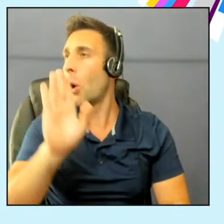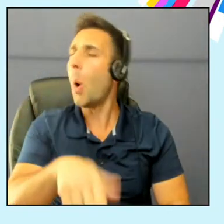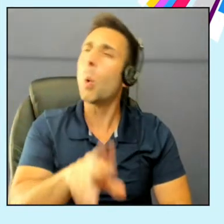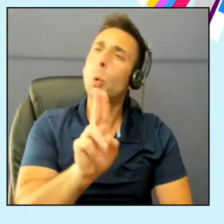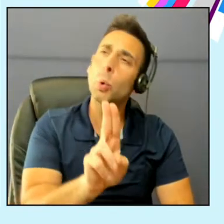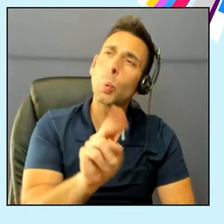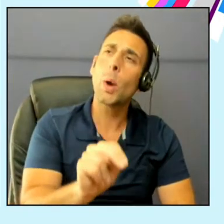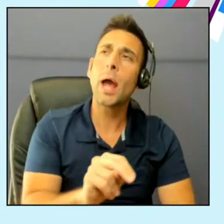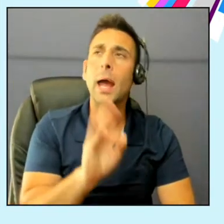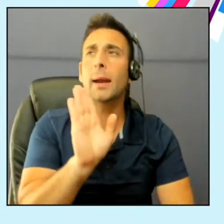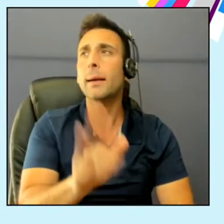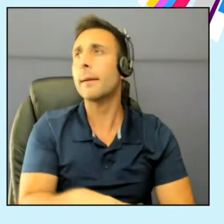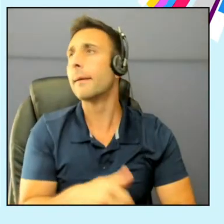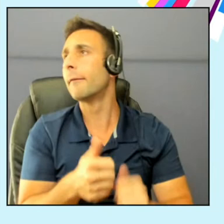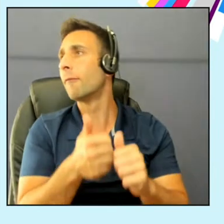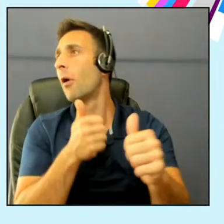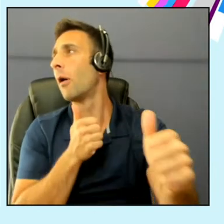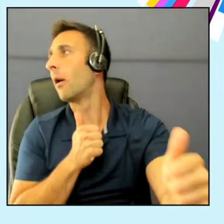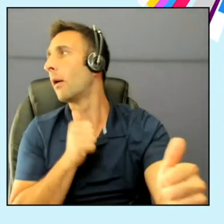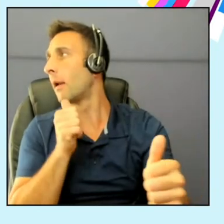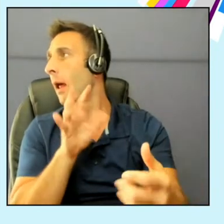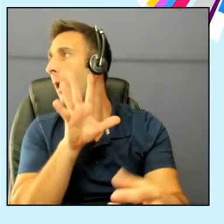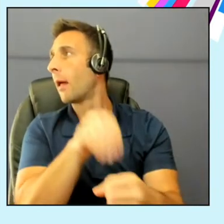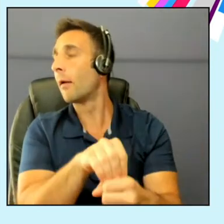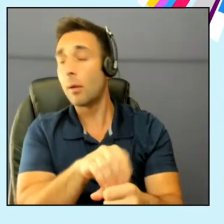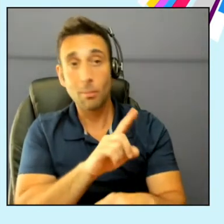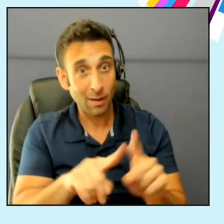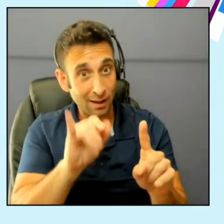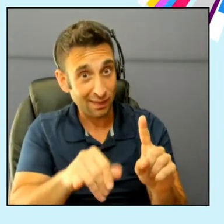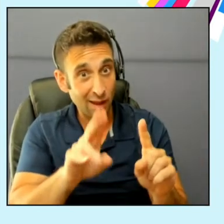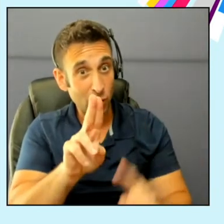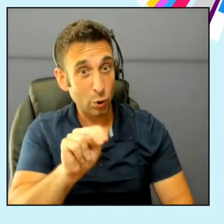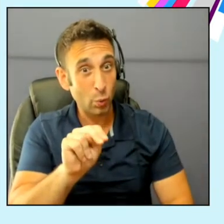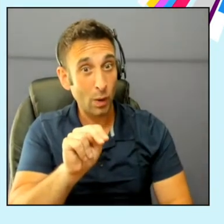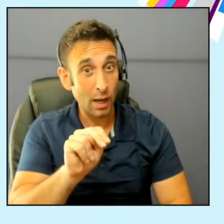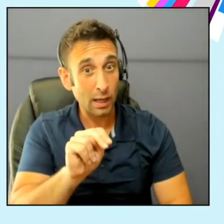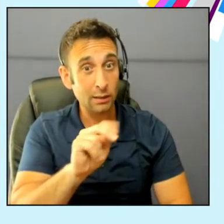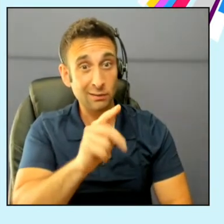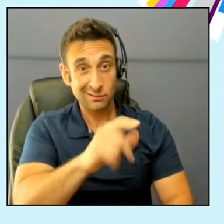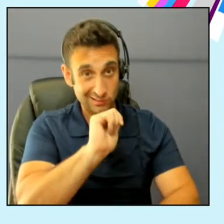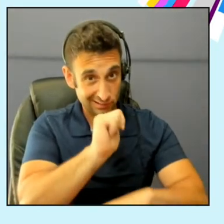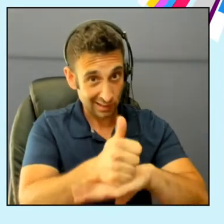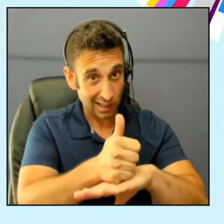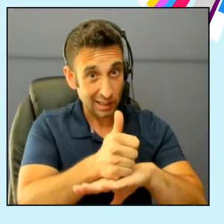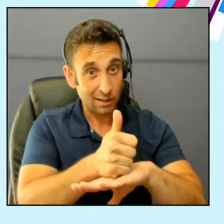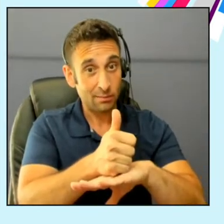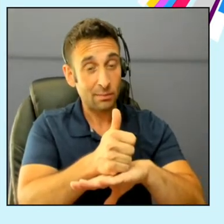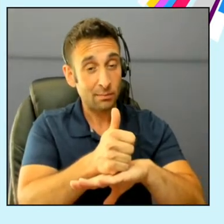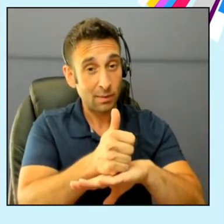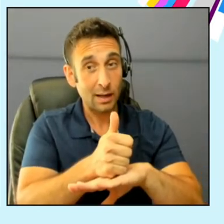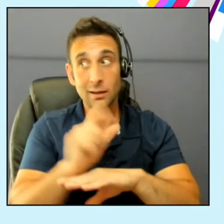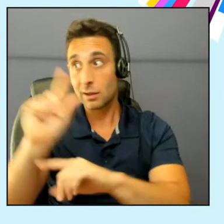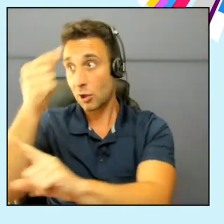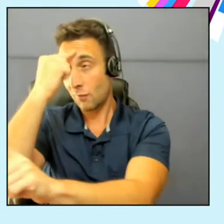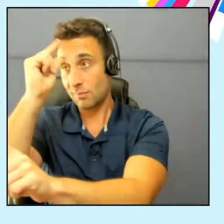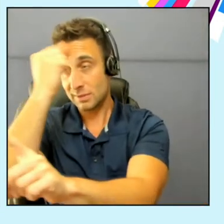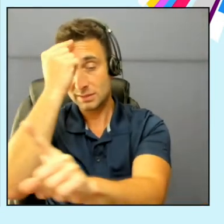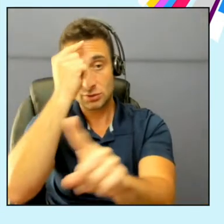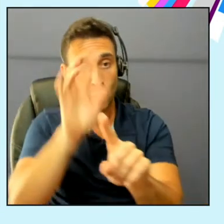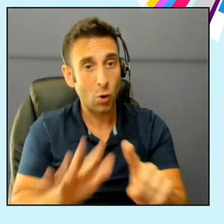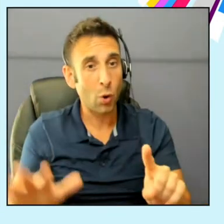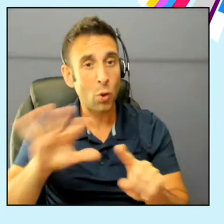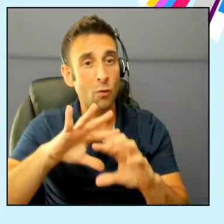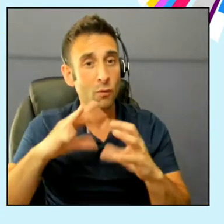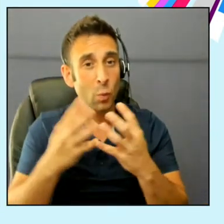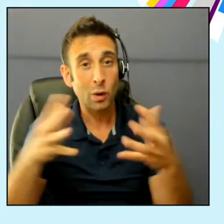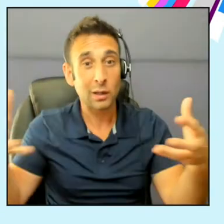and distant it is. But that very organization that has been set up by governments around the world that come together